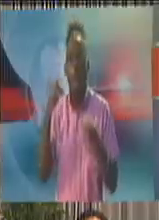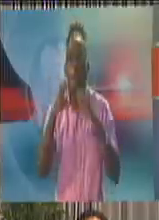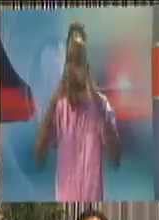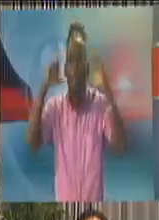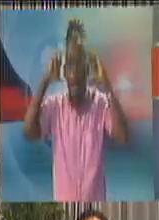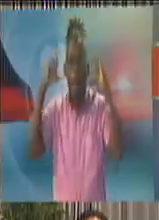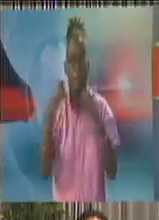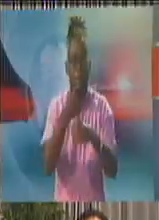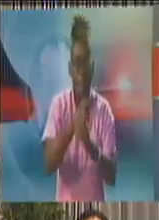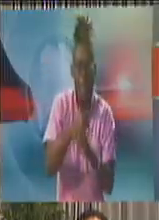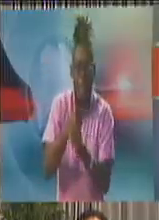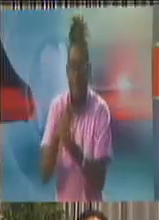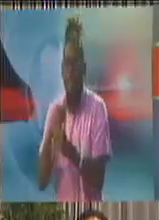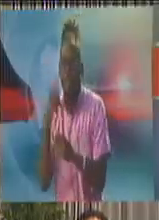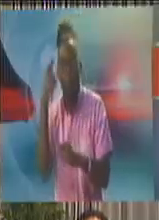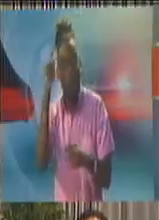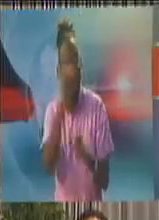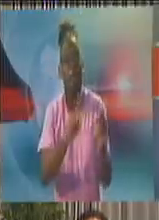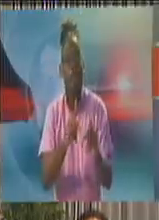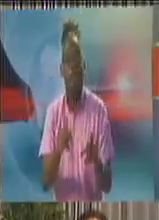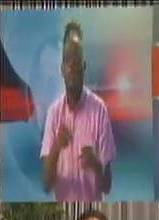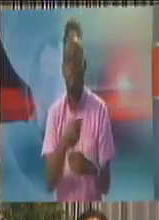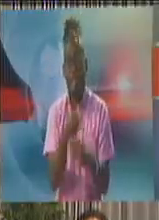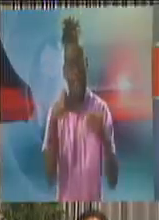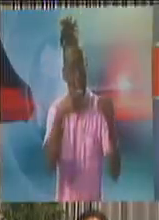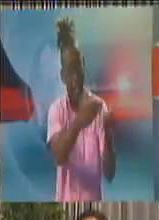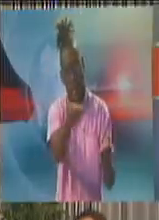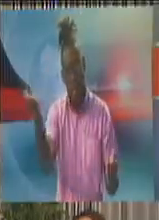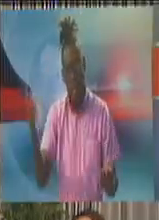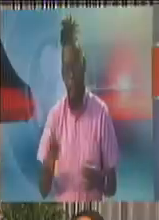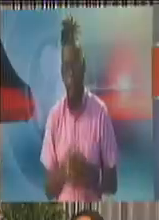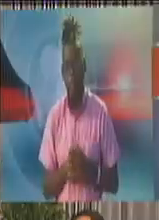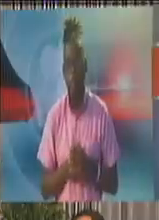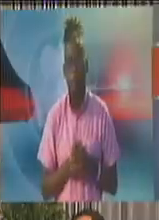public. And for Minister Young,